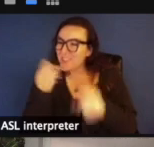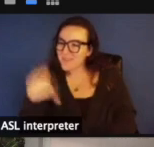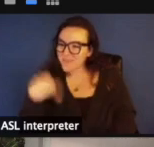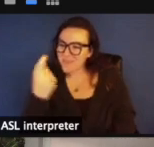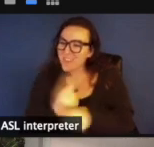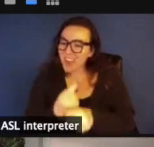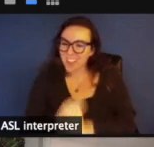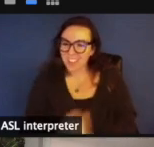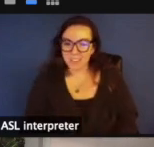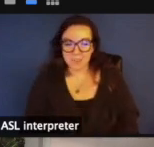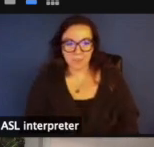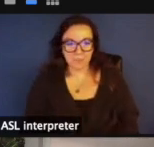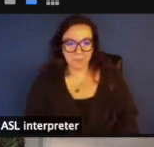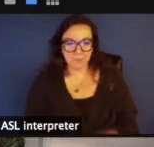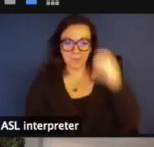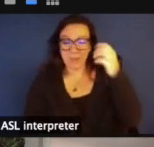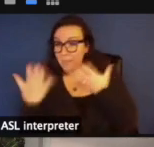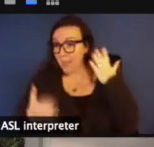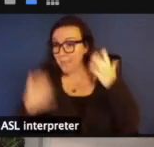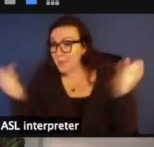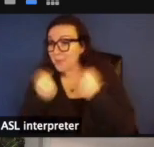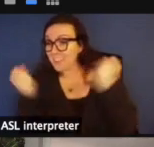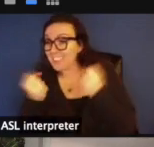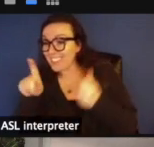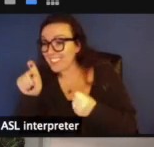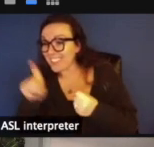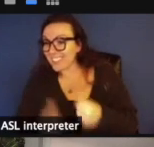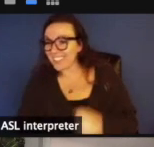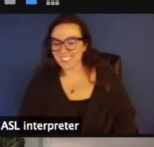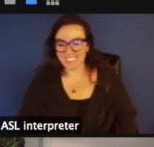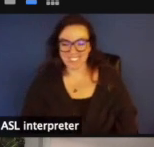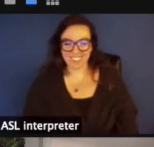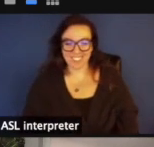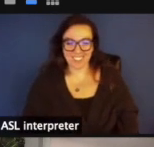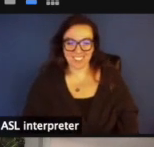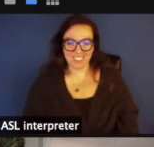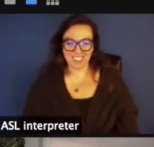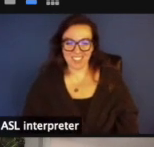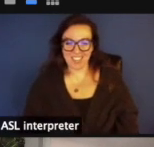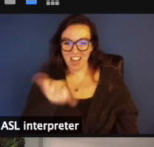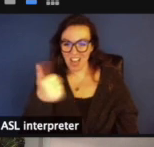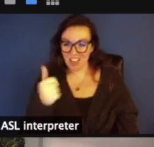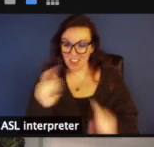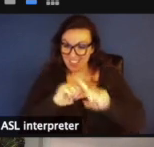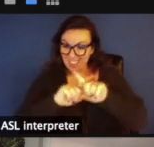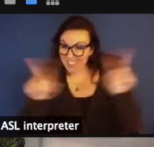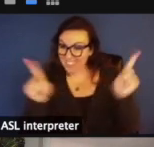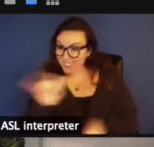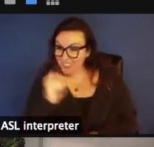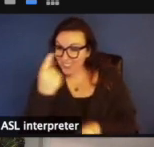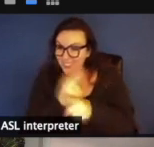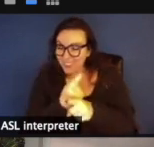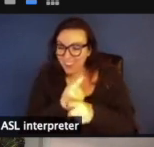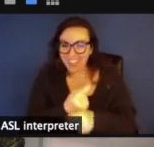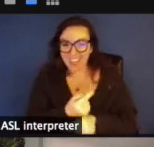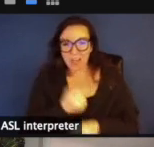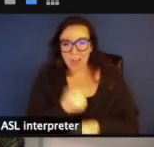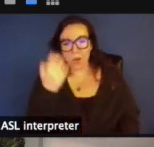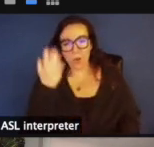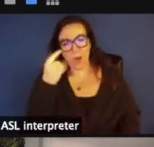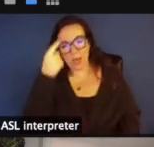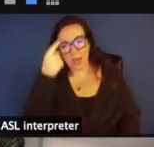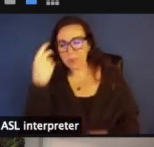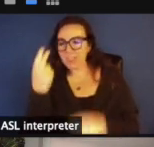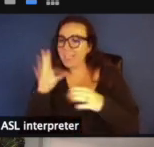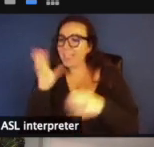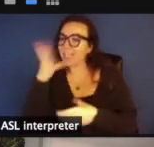it's winter. Okay, and so then here's another one, and this is different too, right? Why do you think he used words